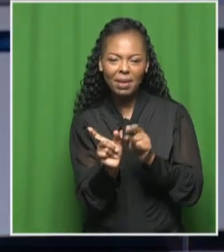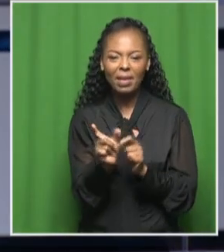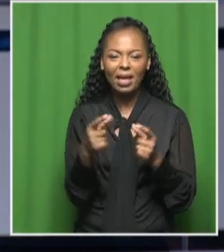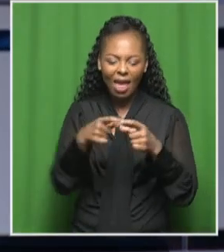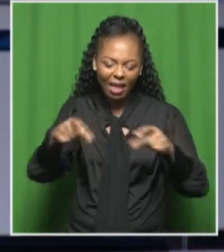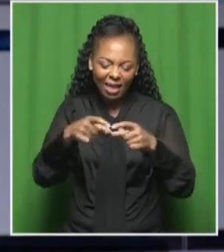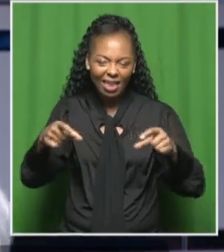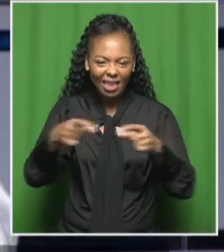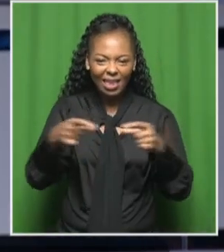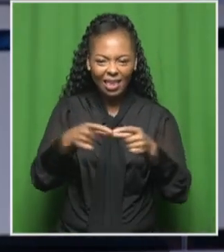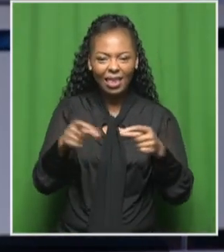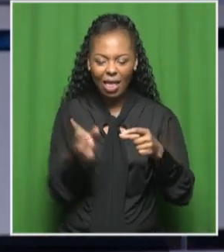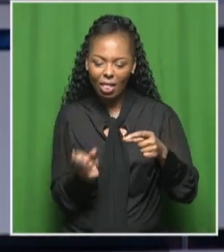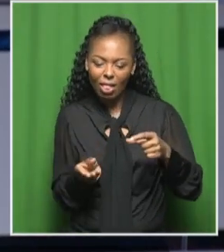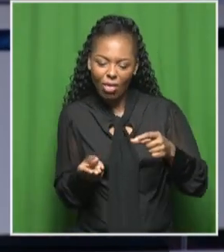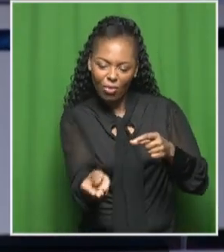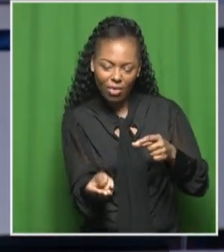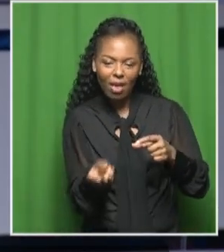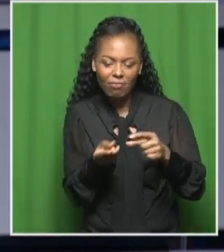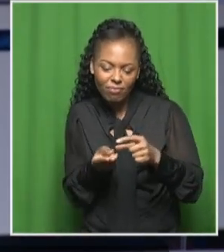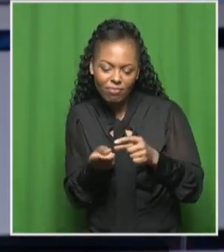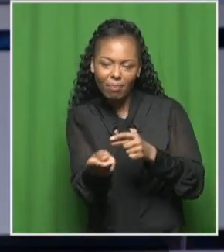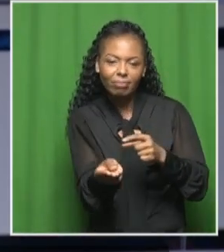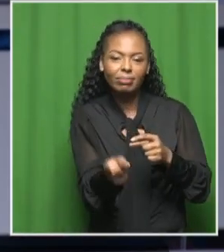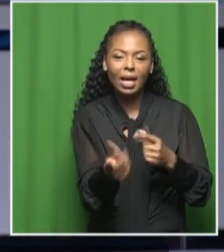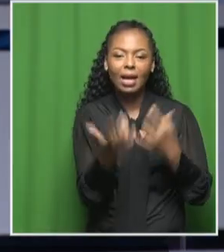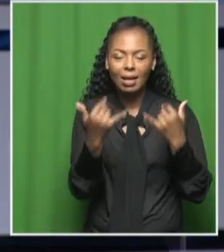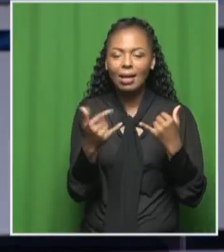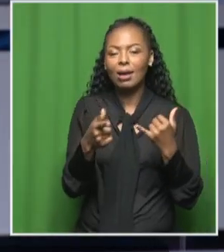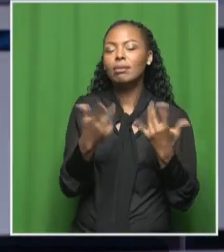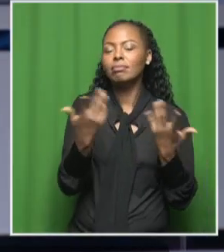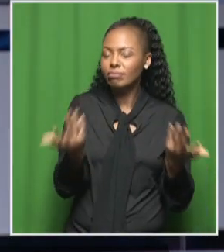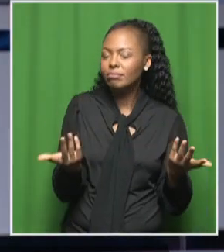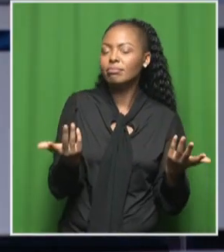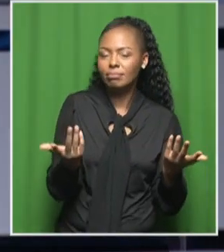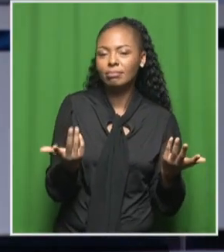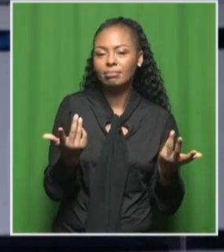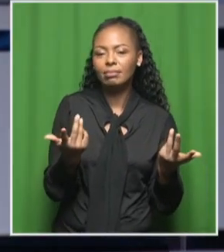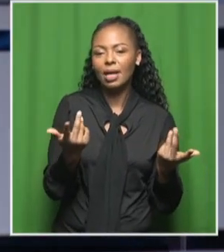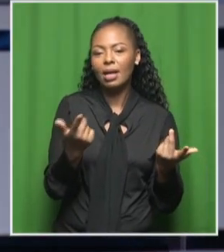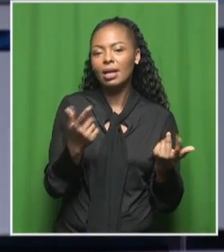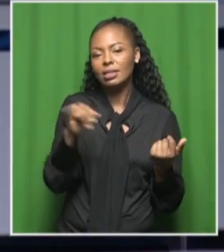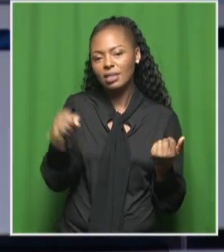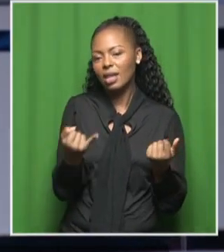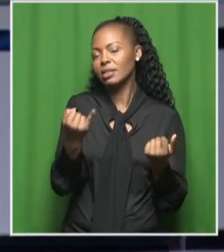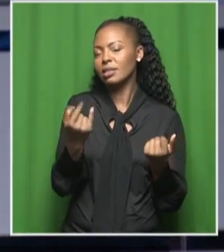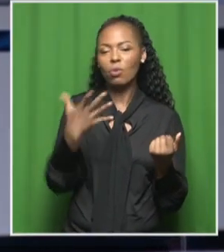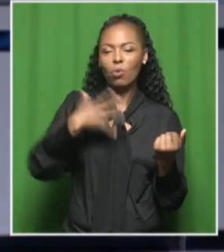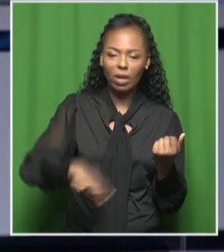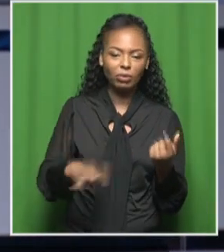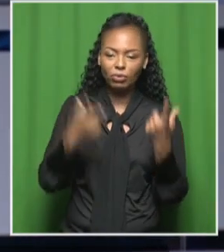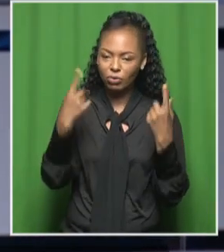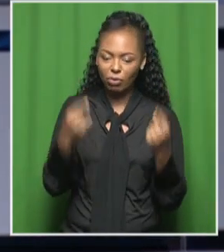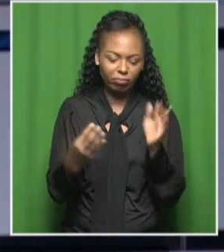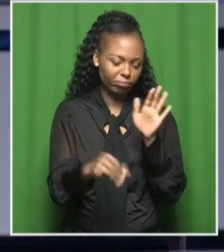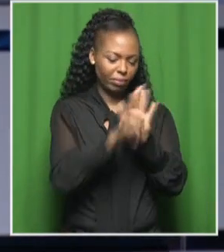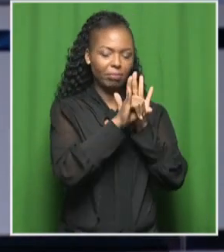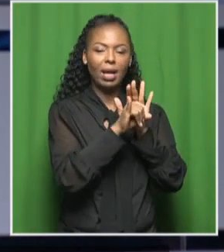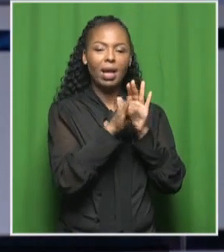what I sang, and sent it to them, gave it to them to give to their president of the label, and God bless him, he heard